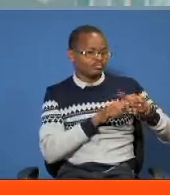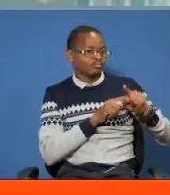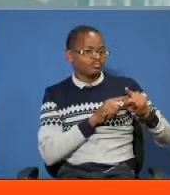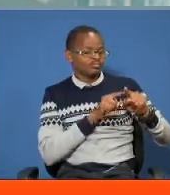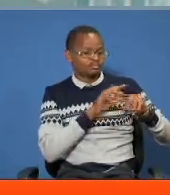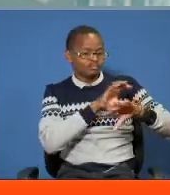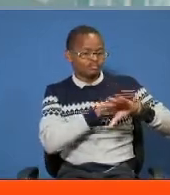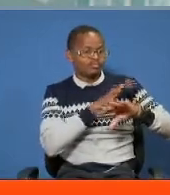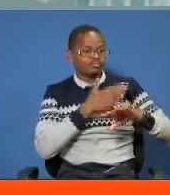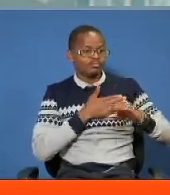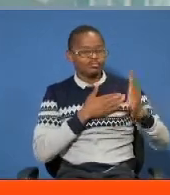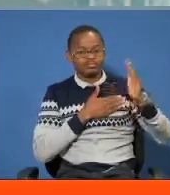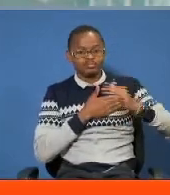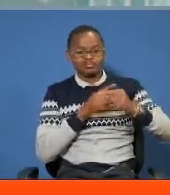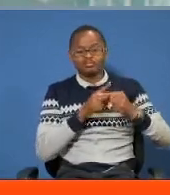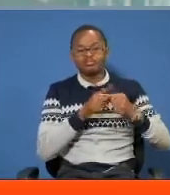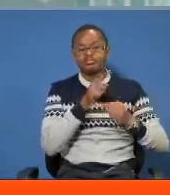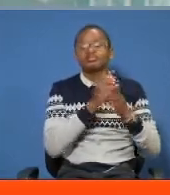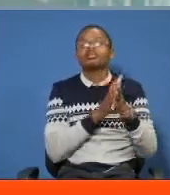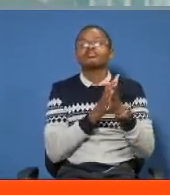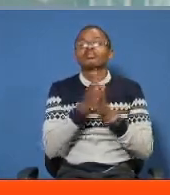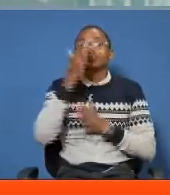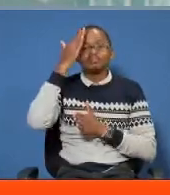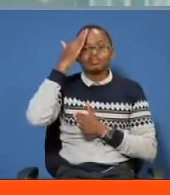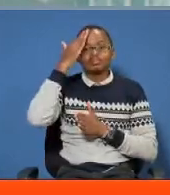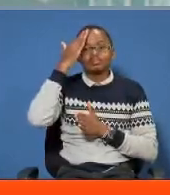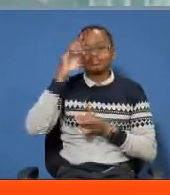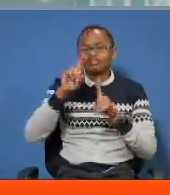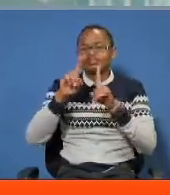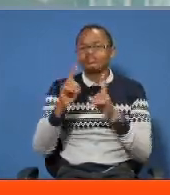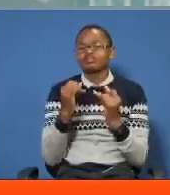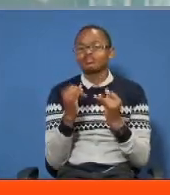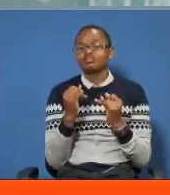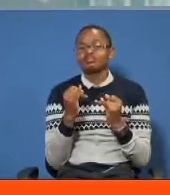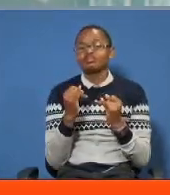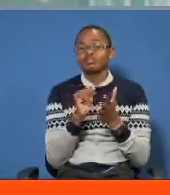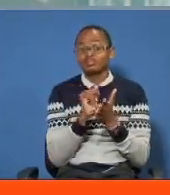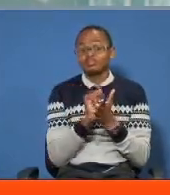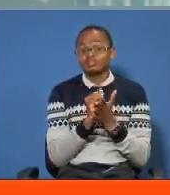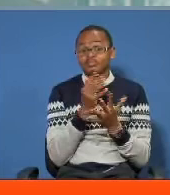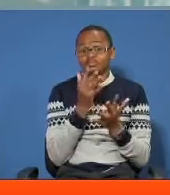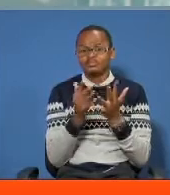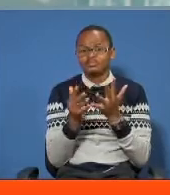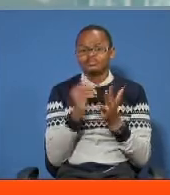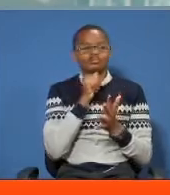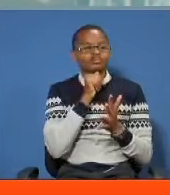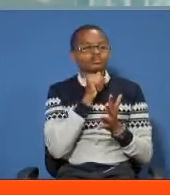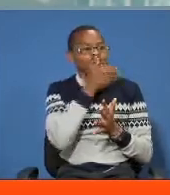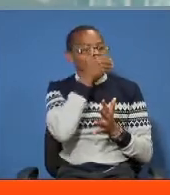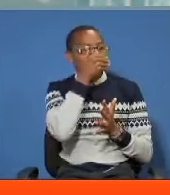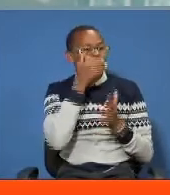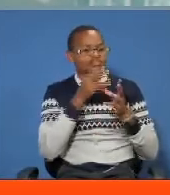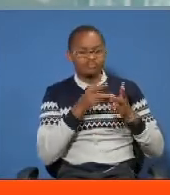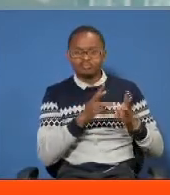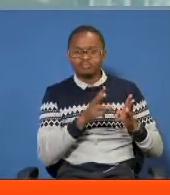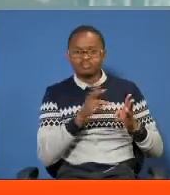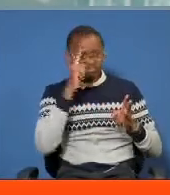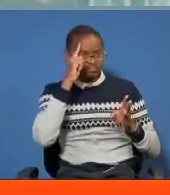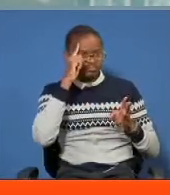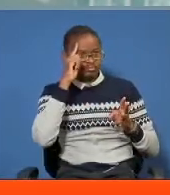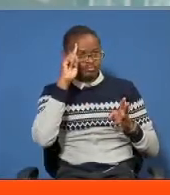them by this time, and I'm going to get my money back plus this interest. Those are the questions now. That might probably not be the best